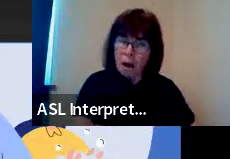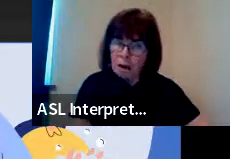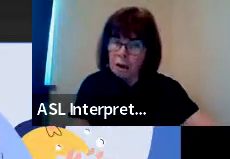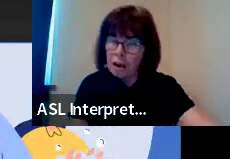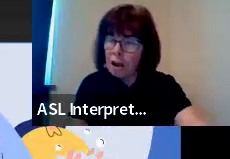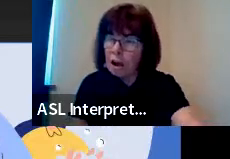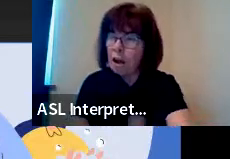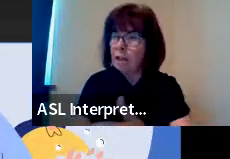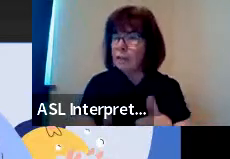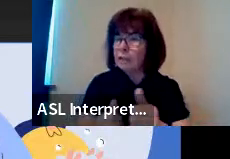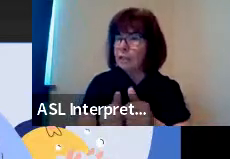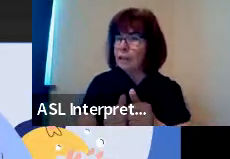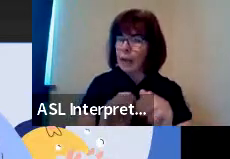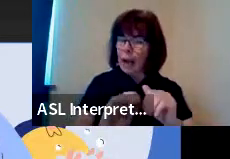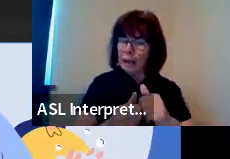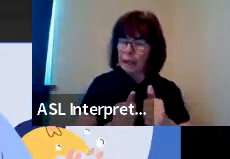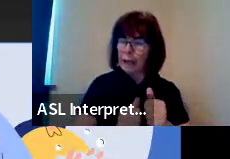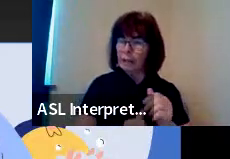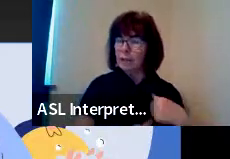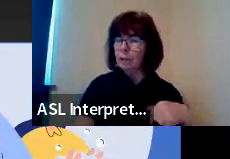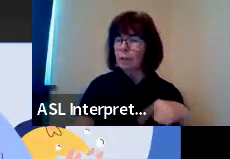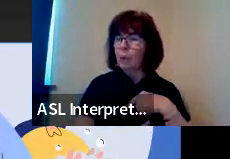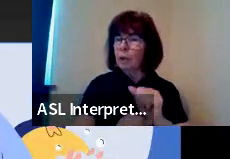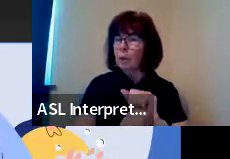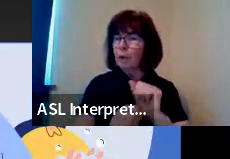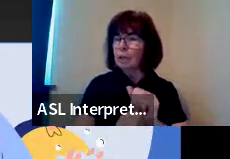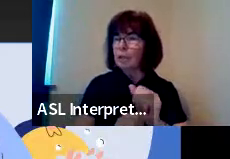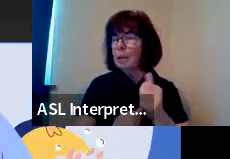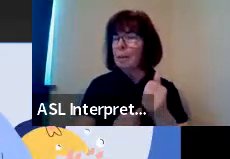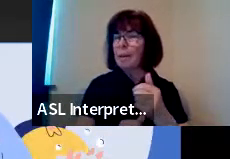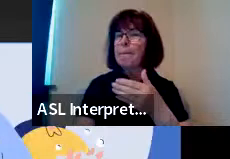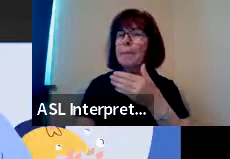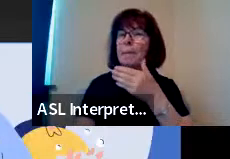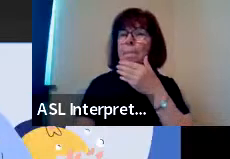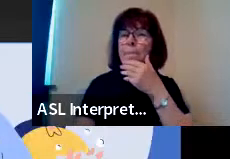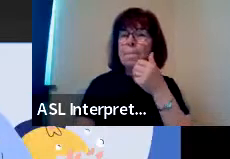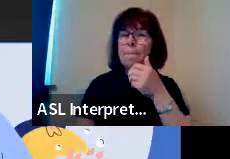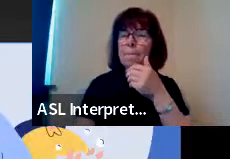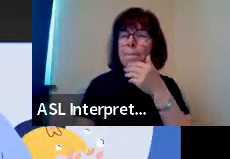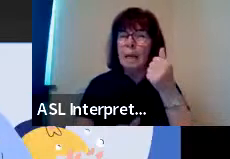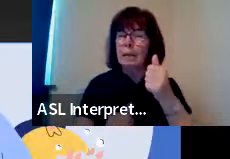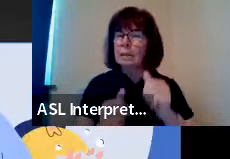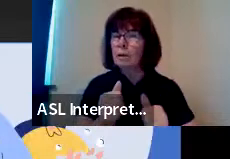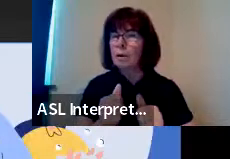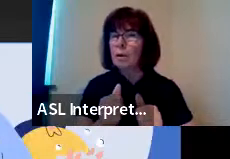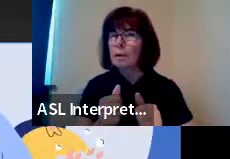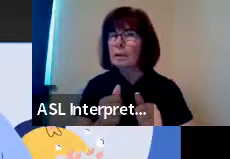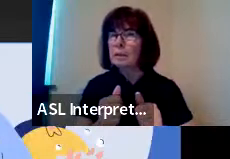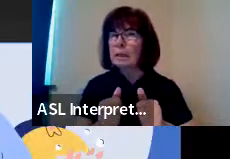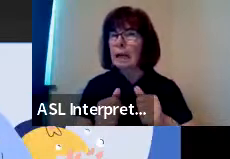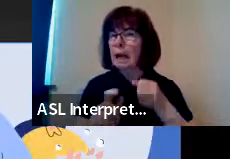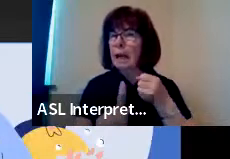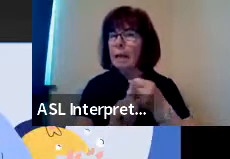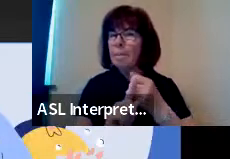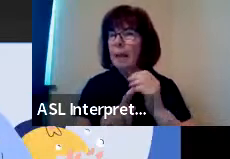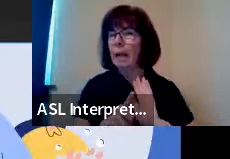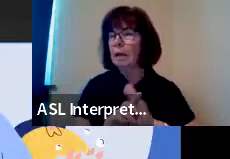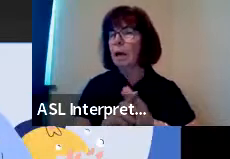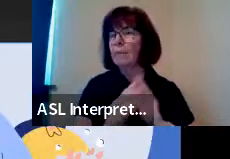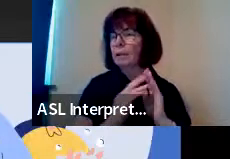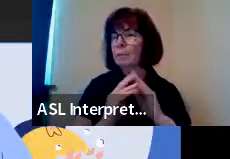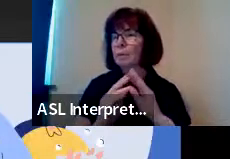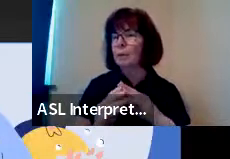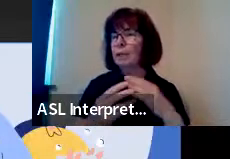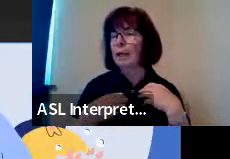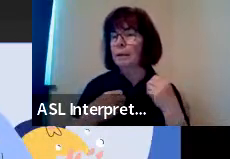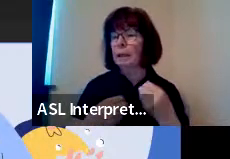can we work to be most strategic to have the most important impact on our community's health? And with that, let's move